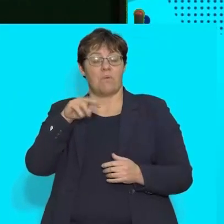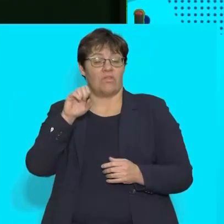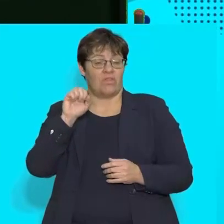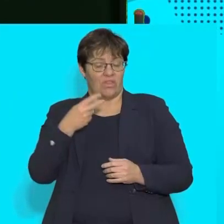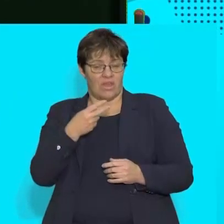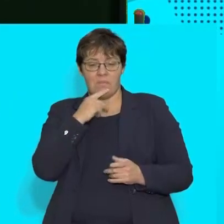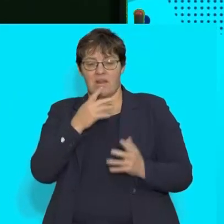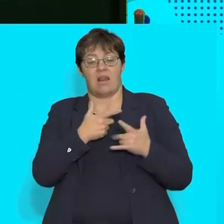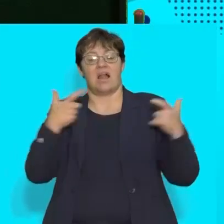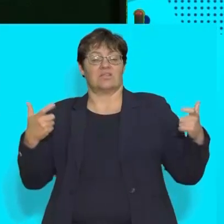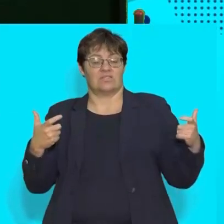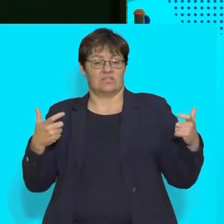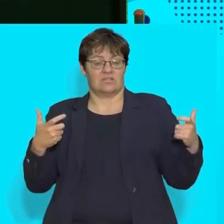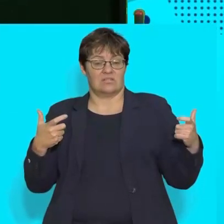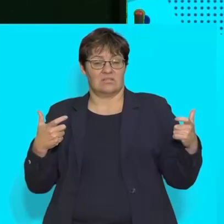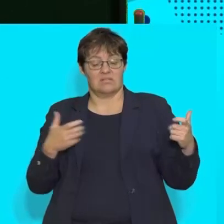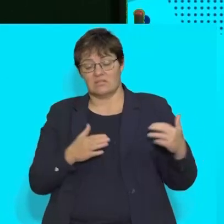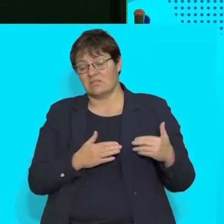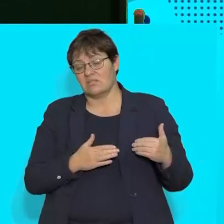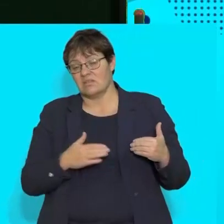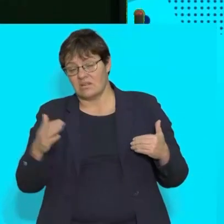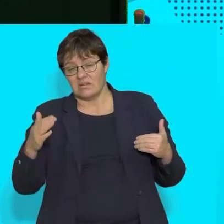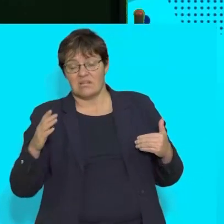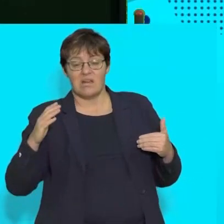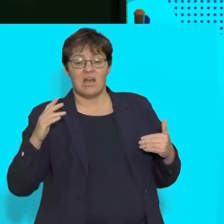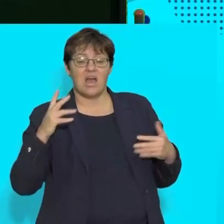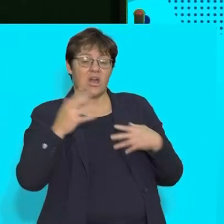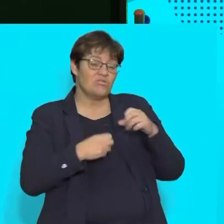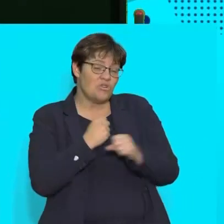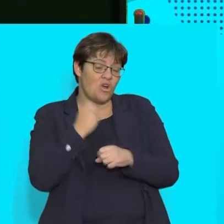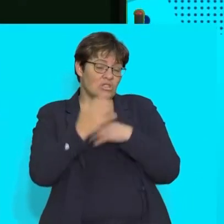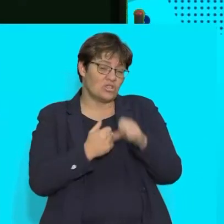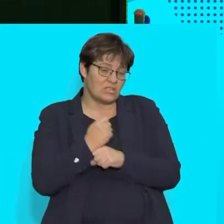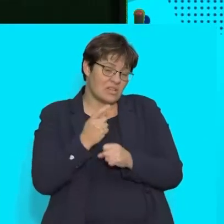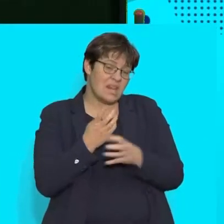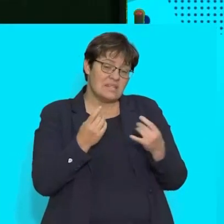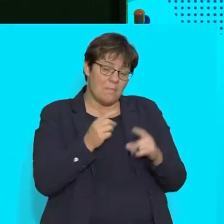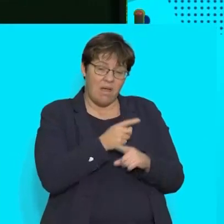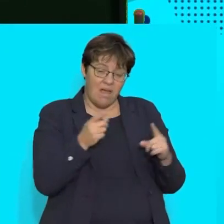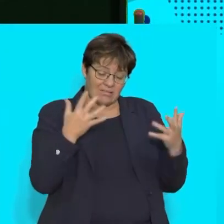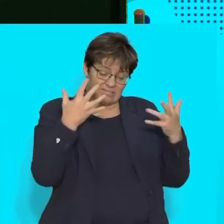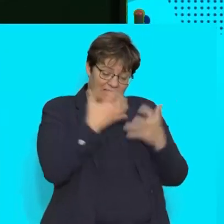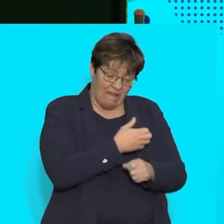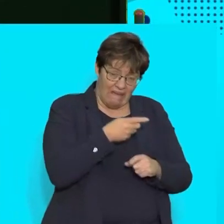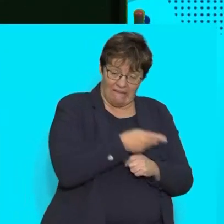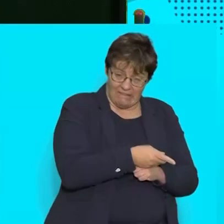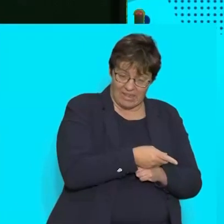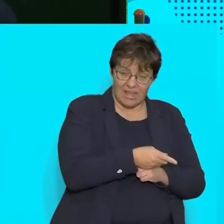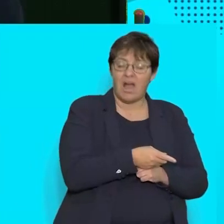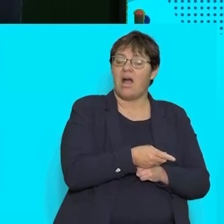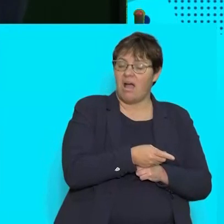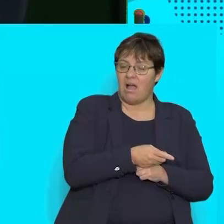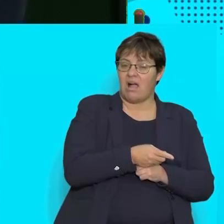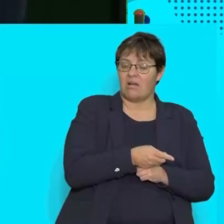significantly larger. Over a few decades, the number and the distribution of the dark-colored peppered moths had